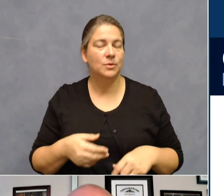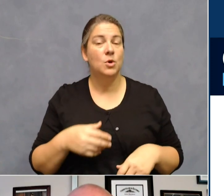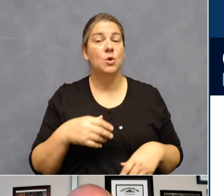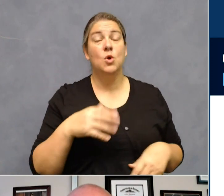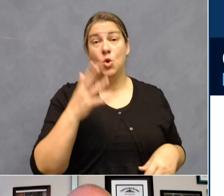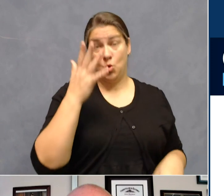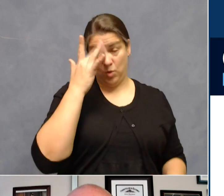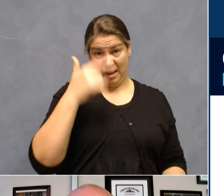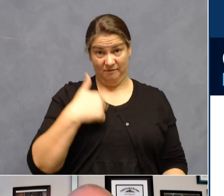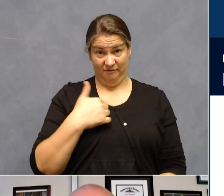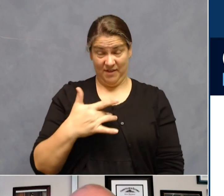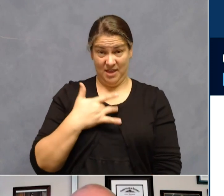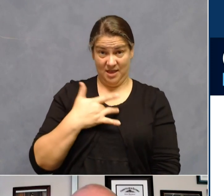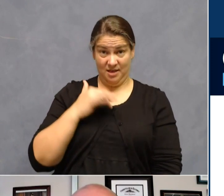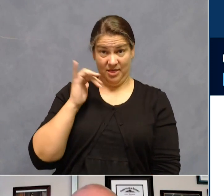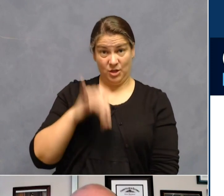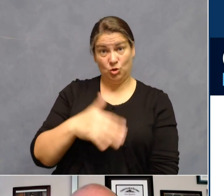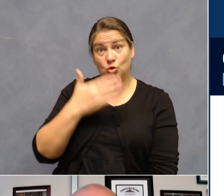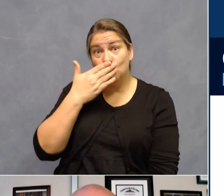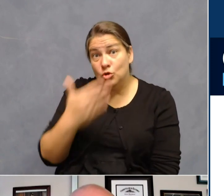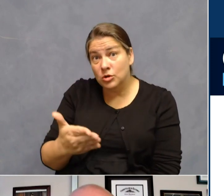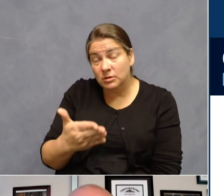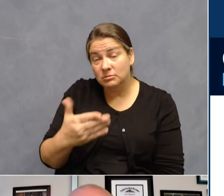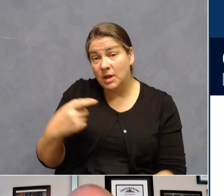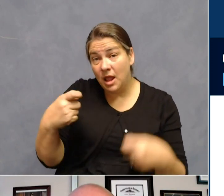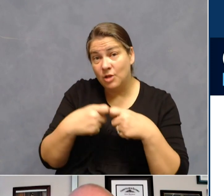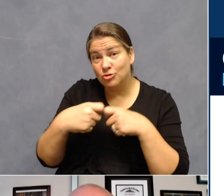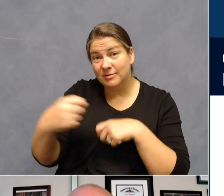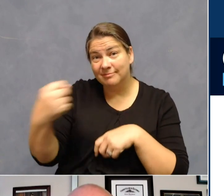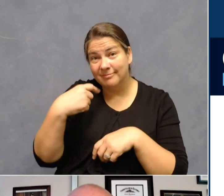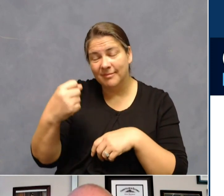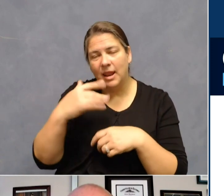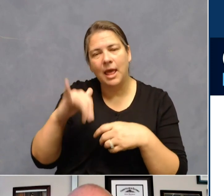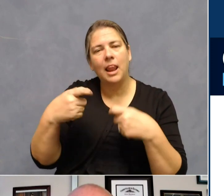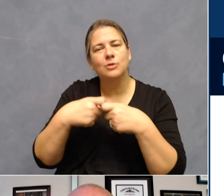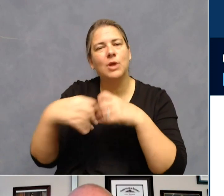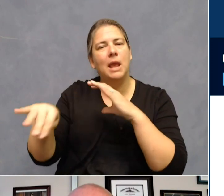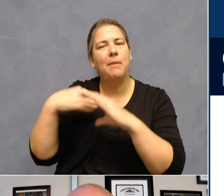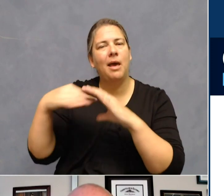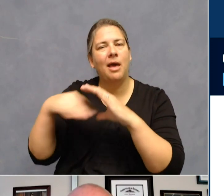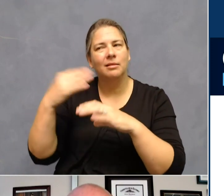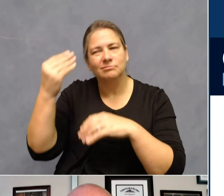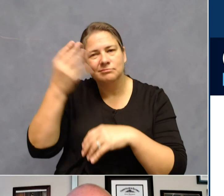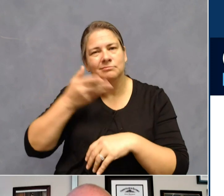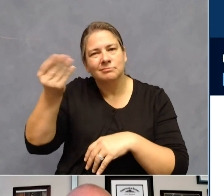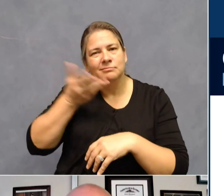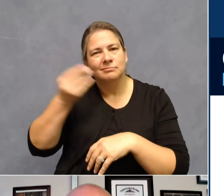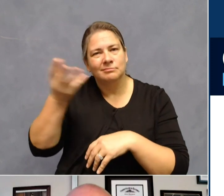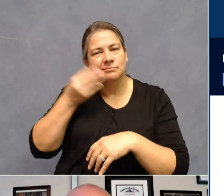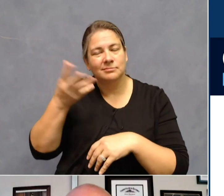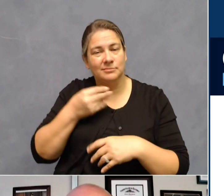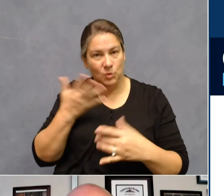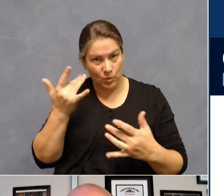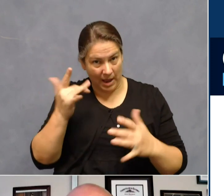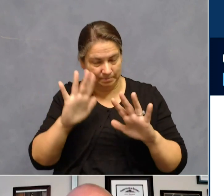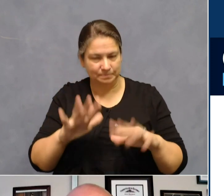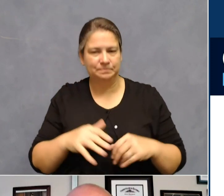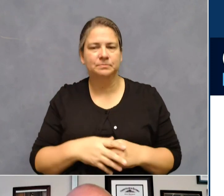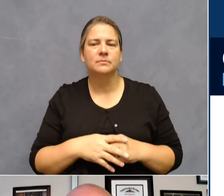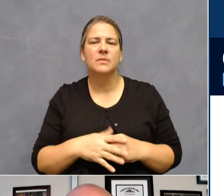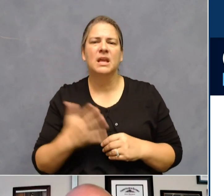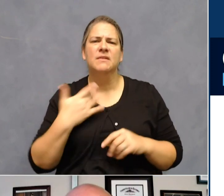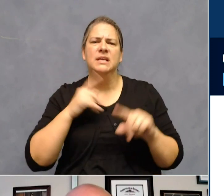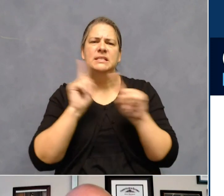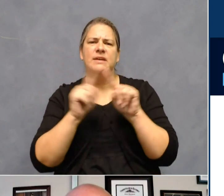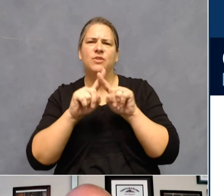idea and how it helps. So first of all, these are all the different types of tests in the major categories: